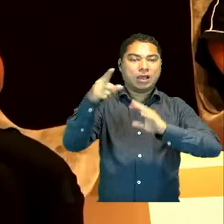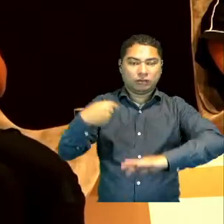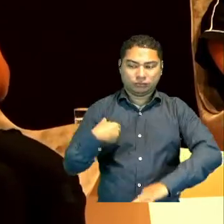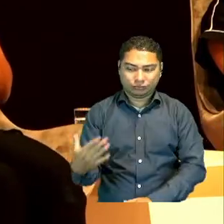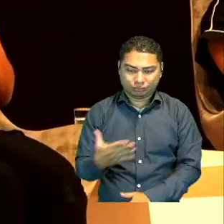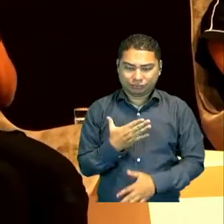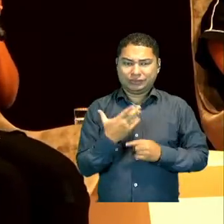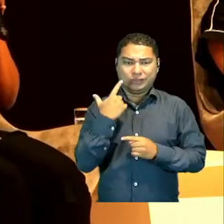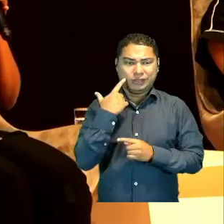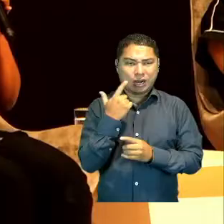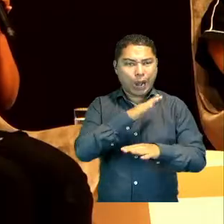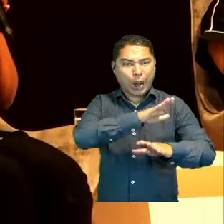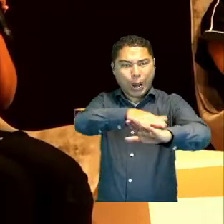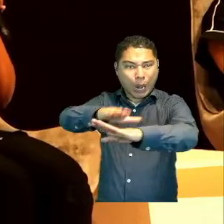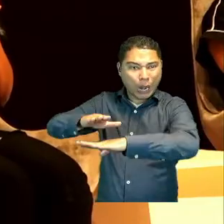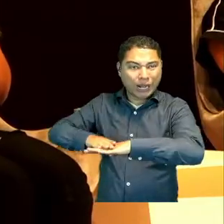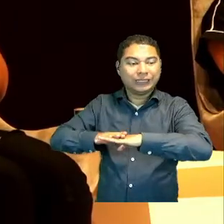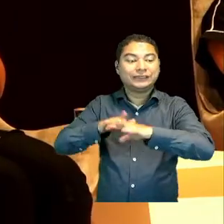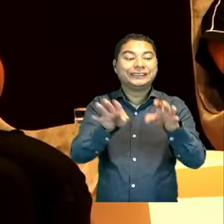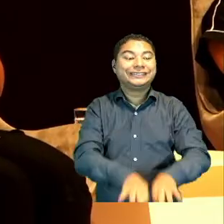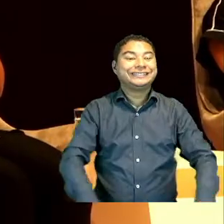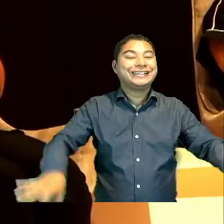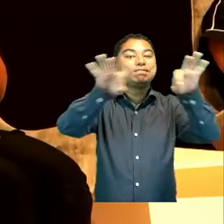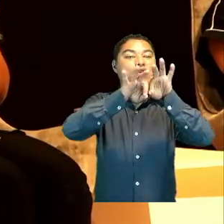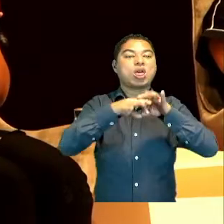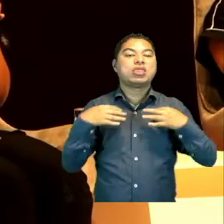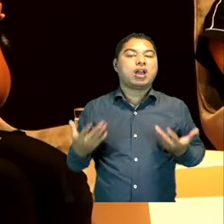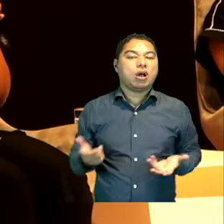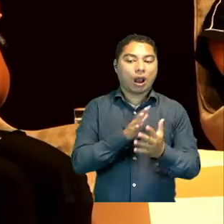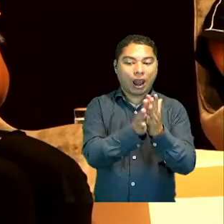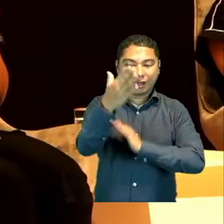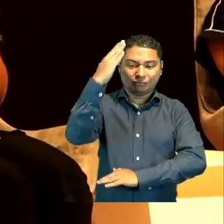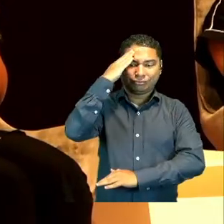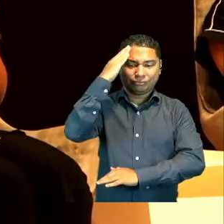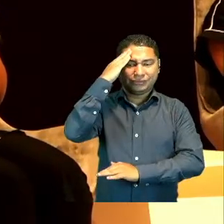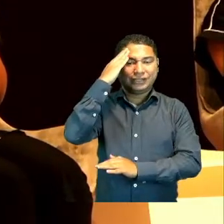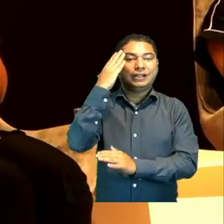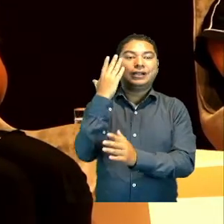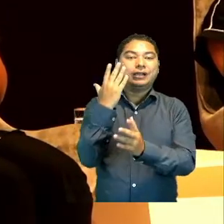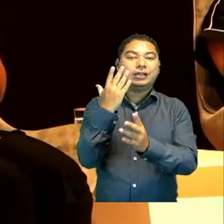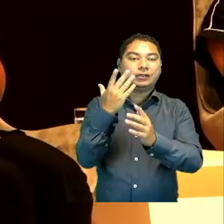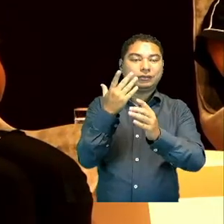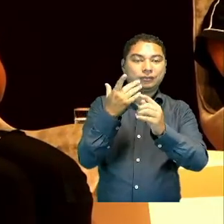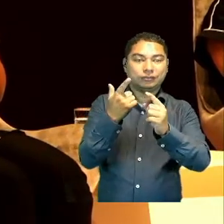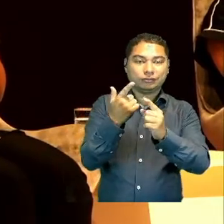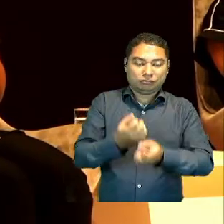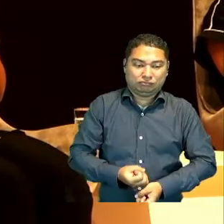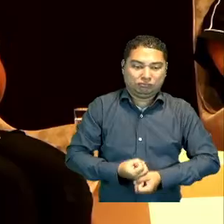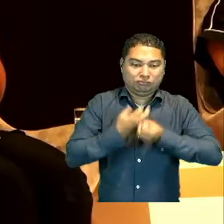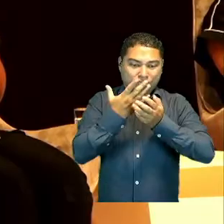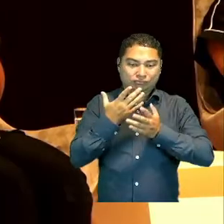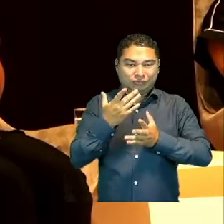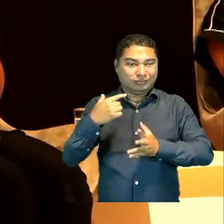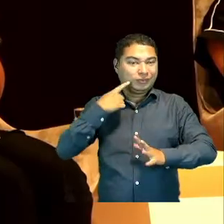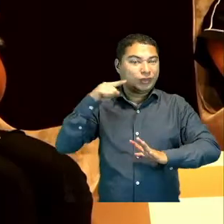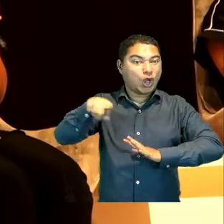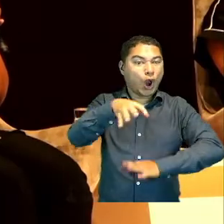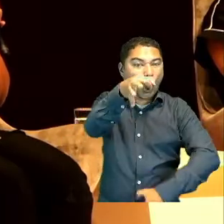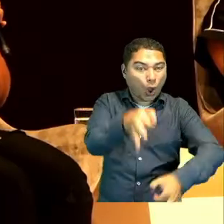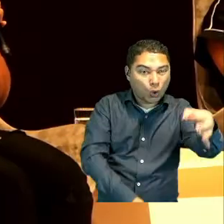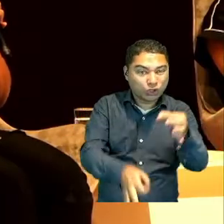will. And when we speak about these elements that can hurt